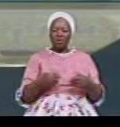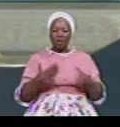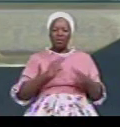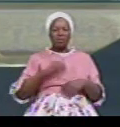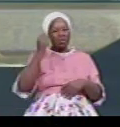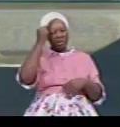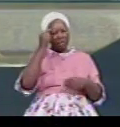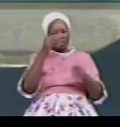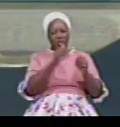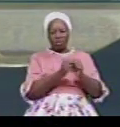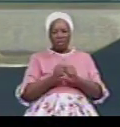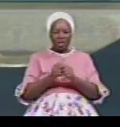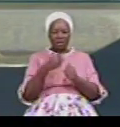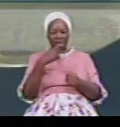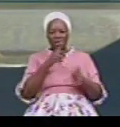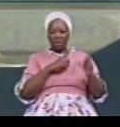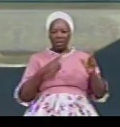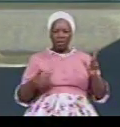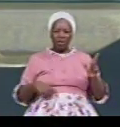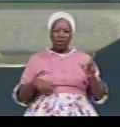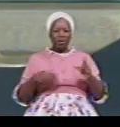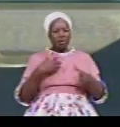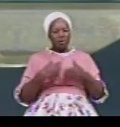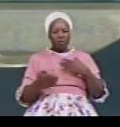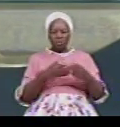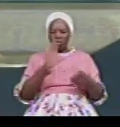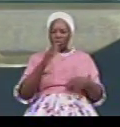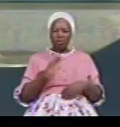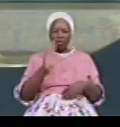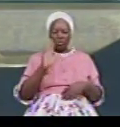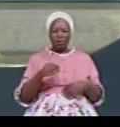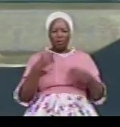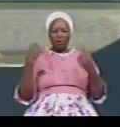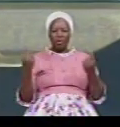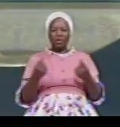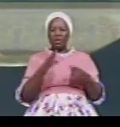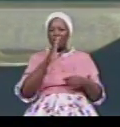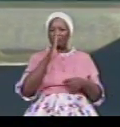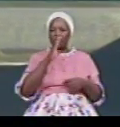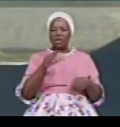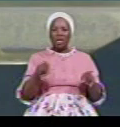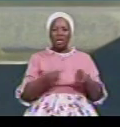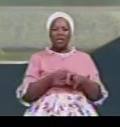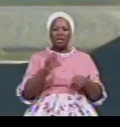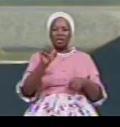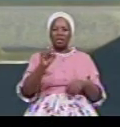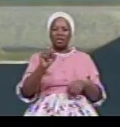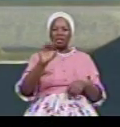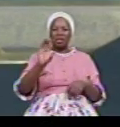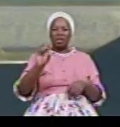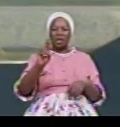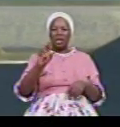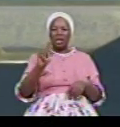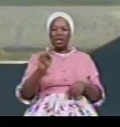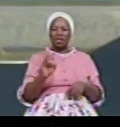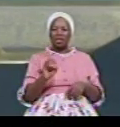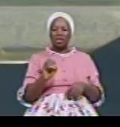Lord. Do your sins be as scarlet? It shall be as white as snow.